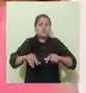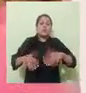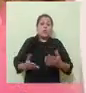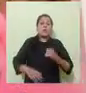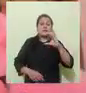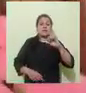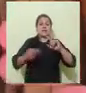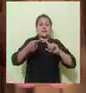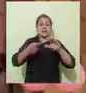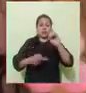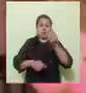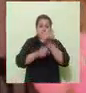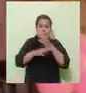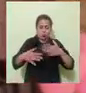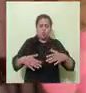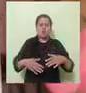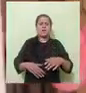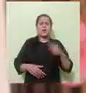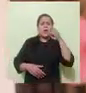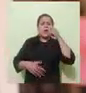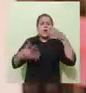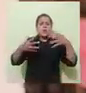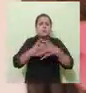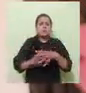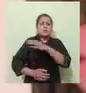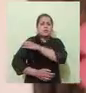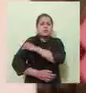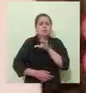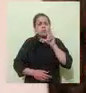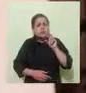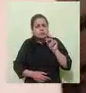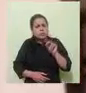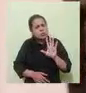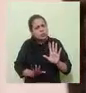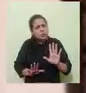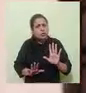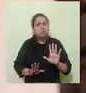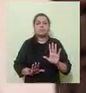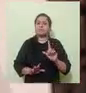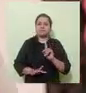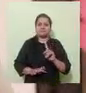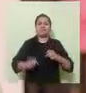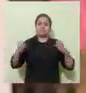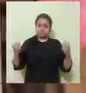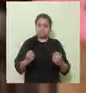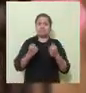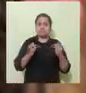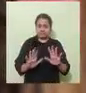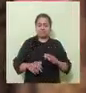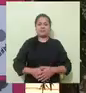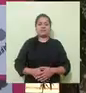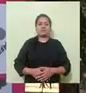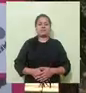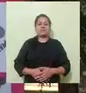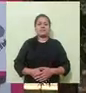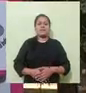When it comes to Election Commission of India, as well as Chief Electoral Officer of Goa, they not only talk about women empowerment, but they actually act on